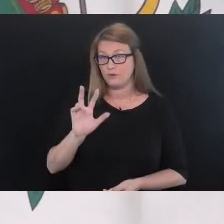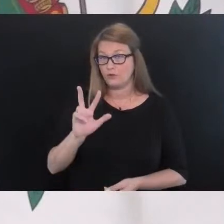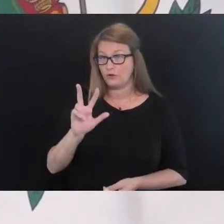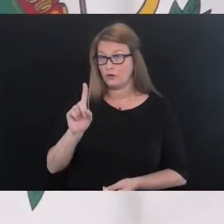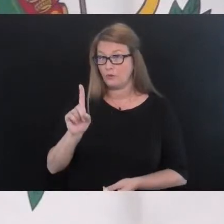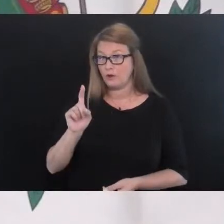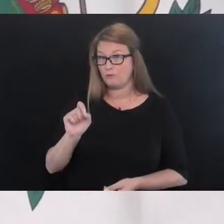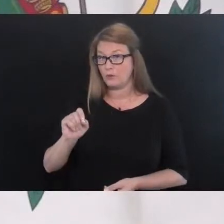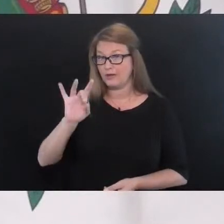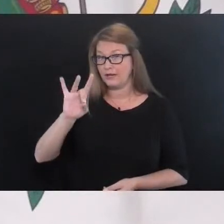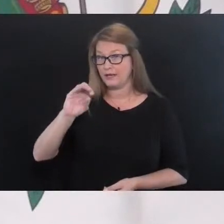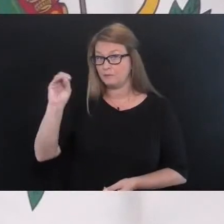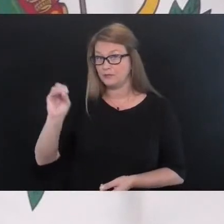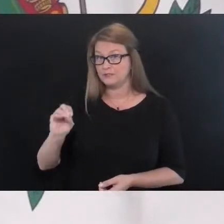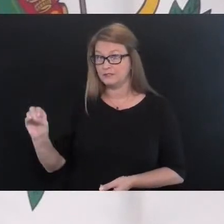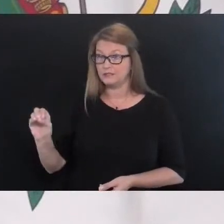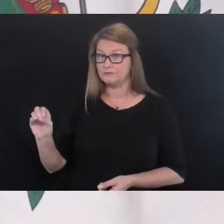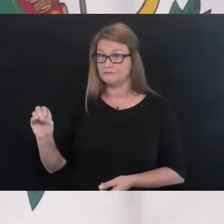31.8%.